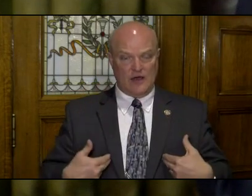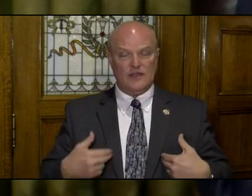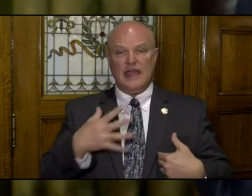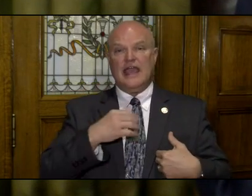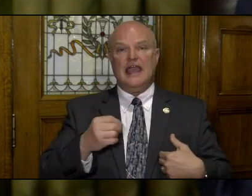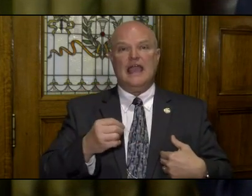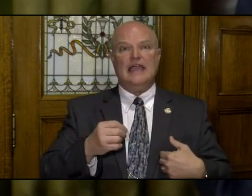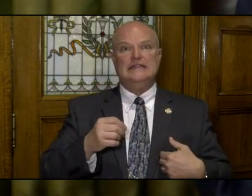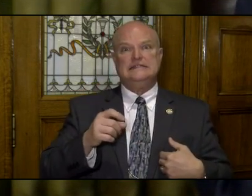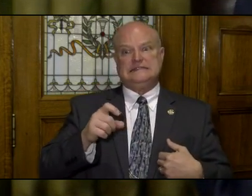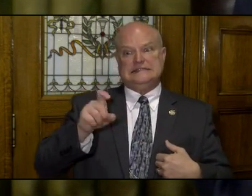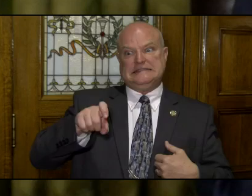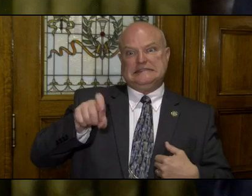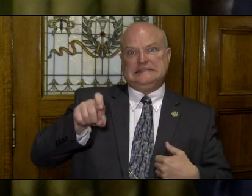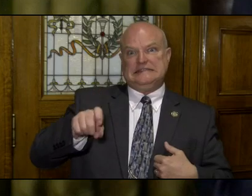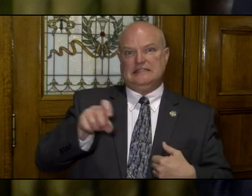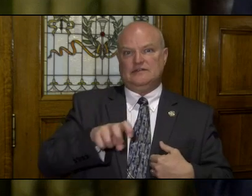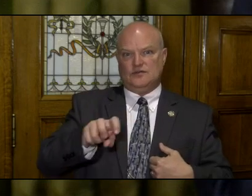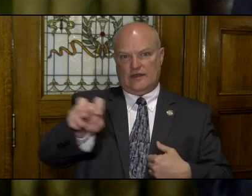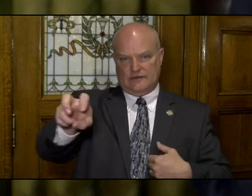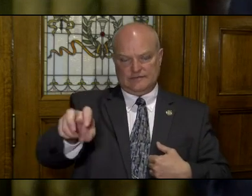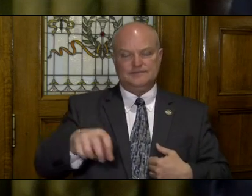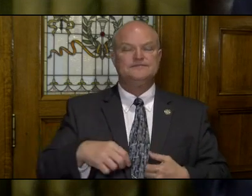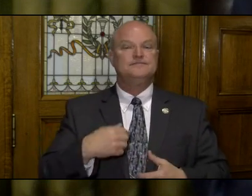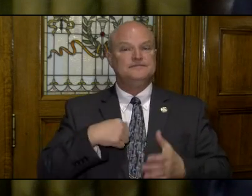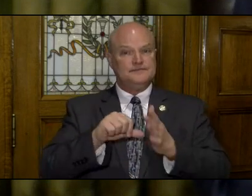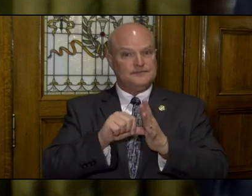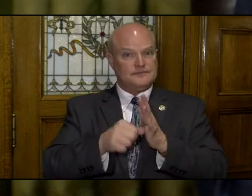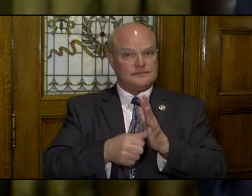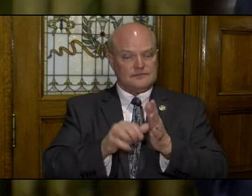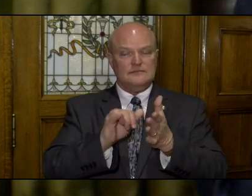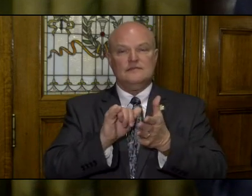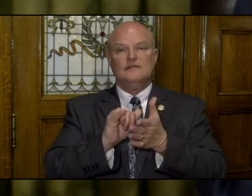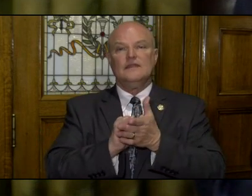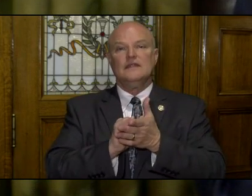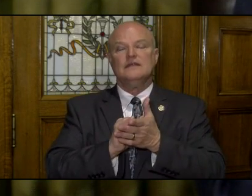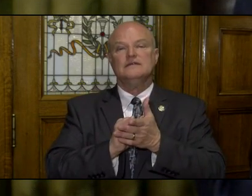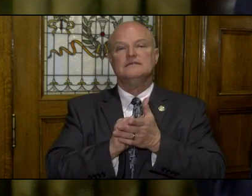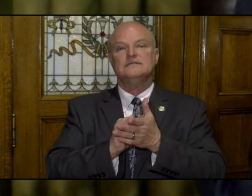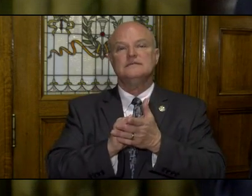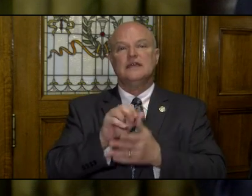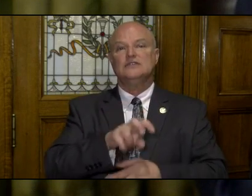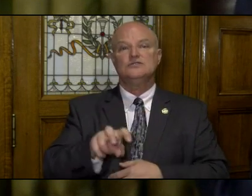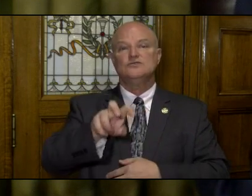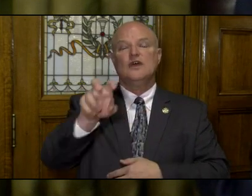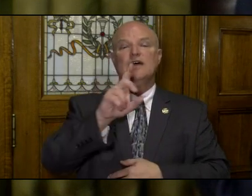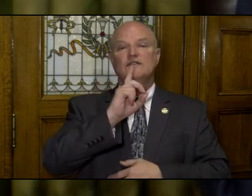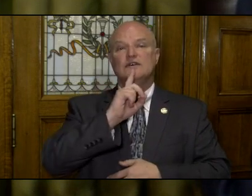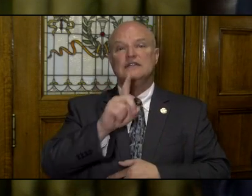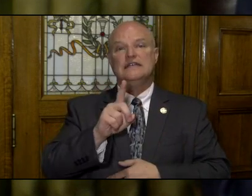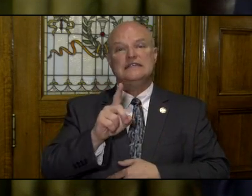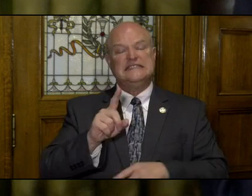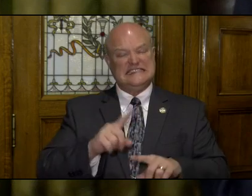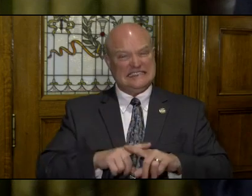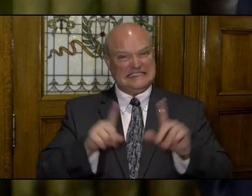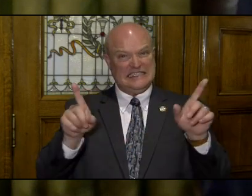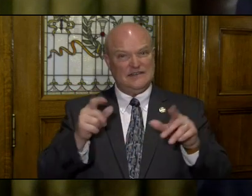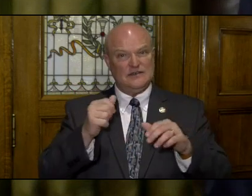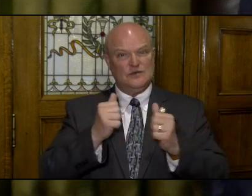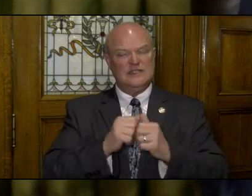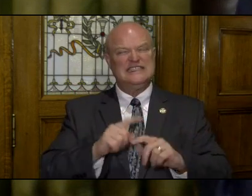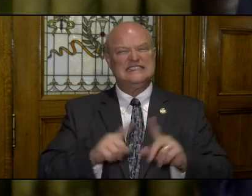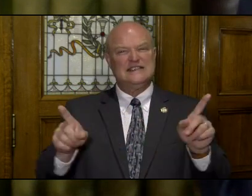the urgency of the travel. And I'll emphasize that travel can be different under